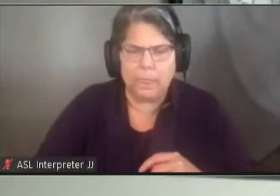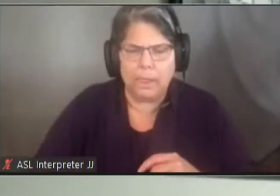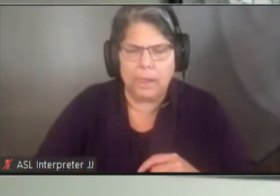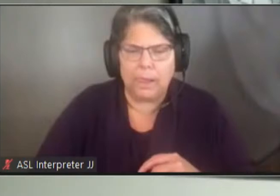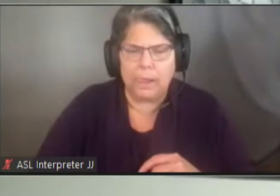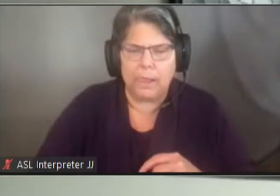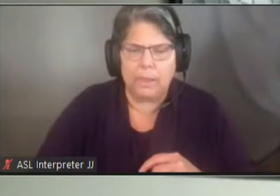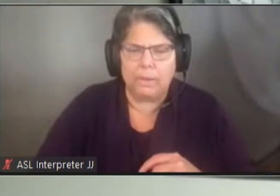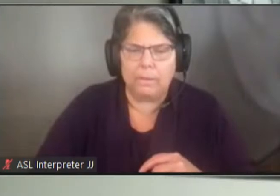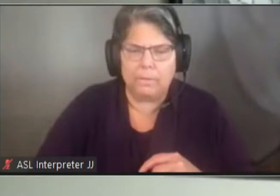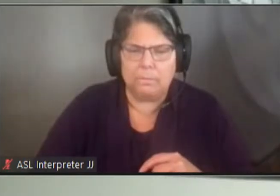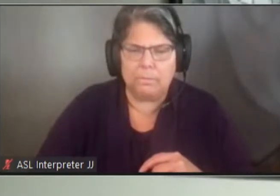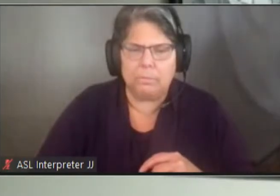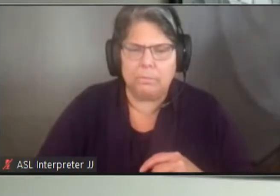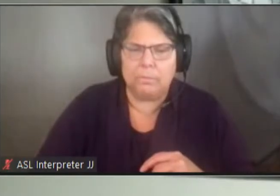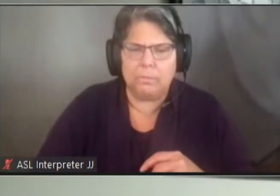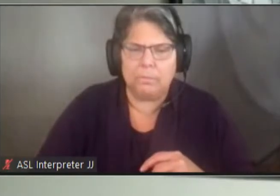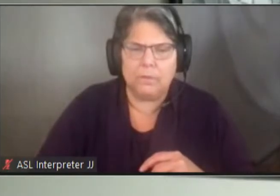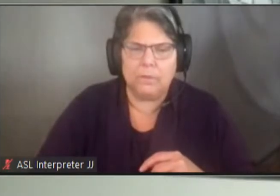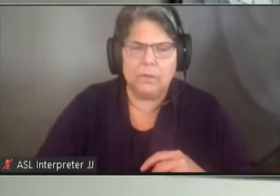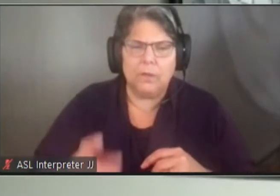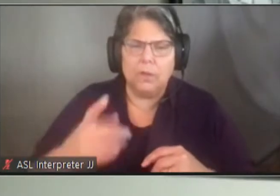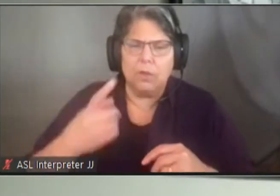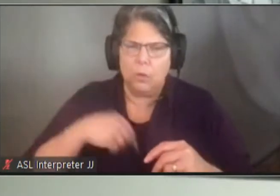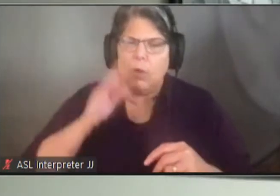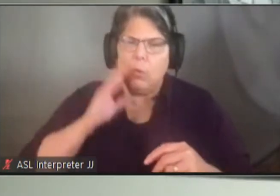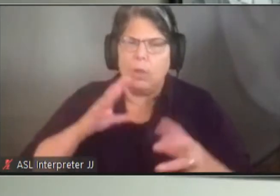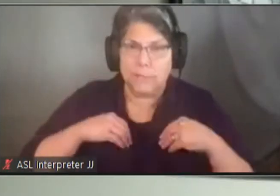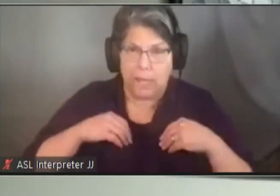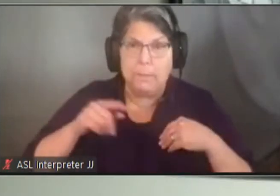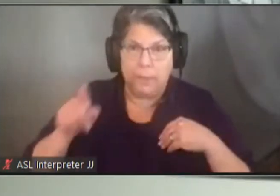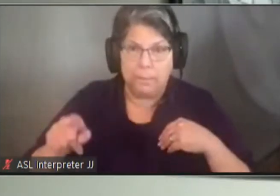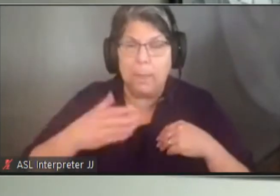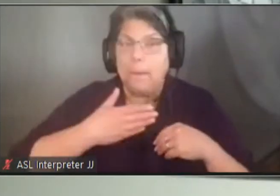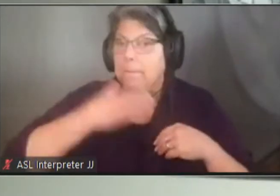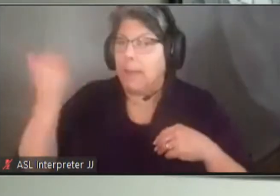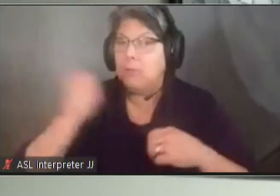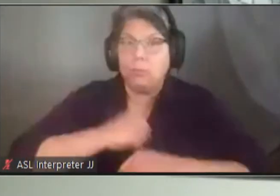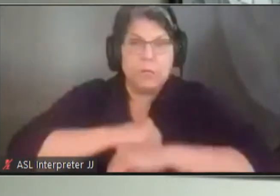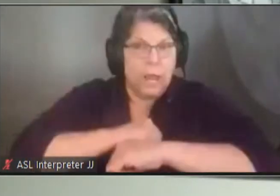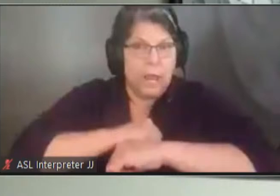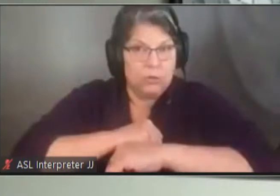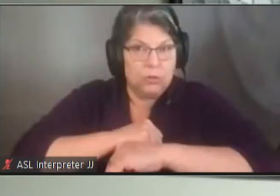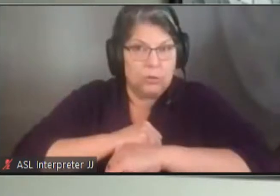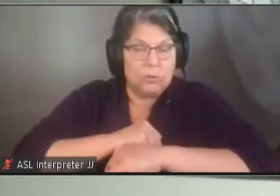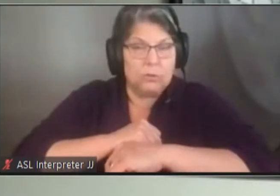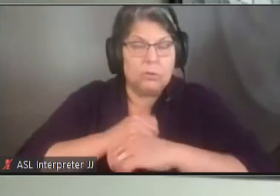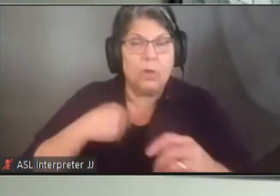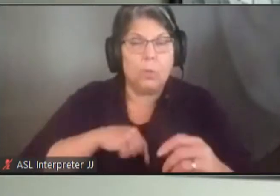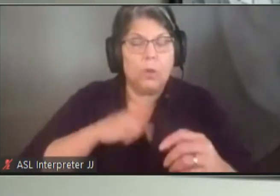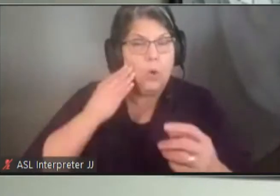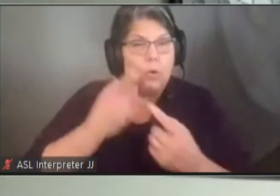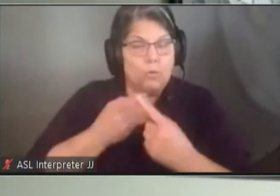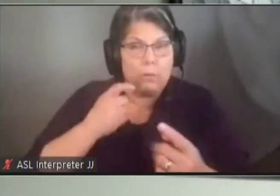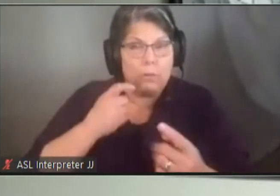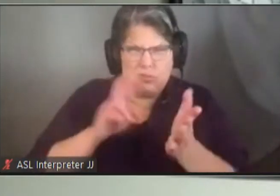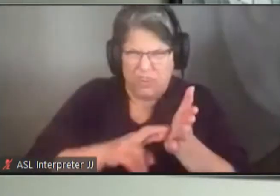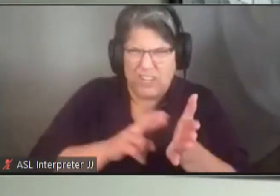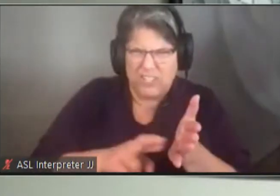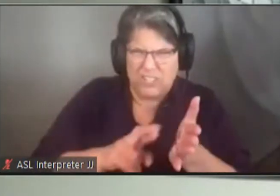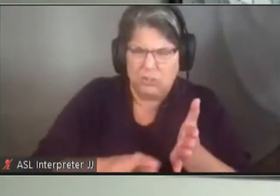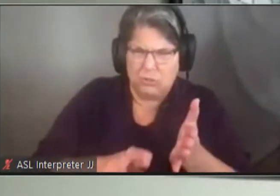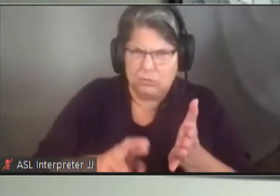them. There's no outer limit. Their best protection, as far as we know from the research that was done before it passed